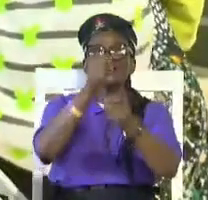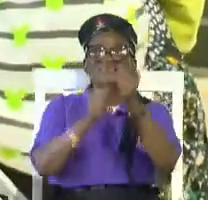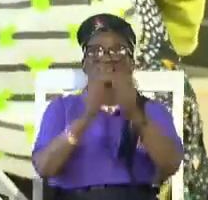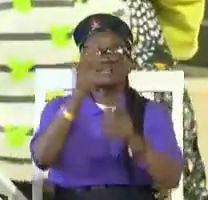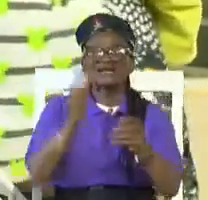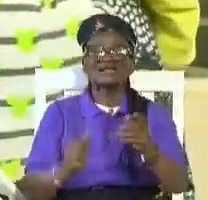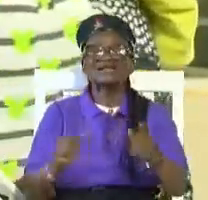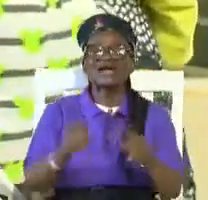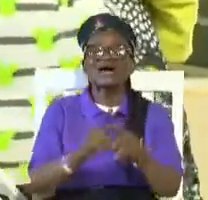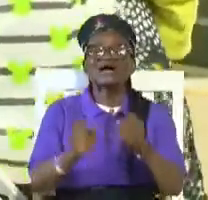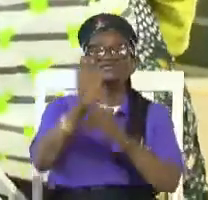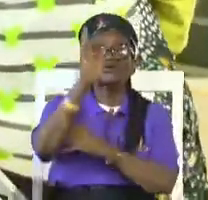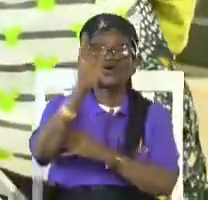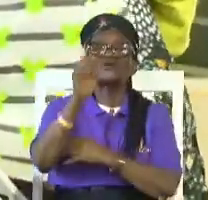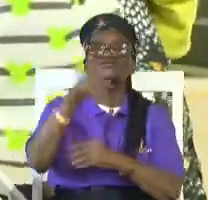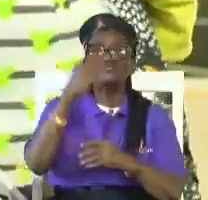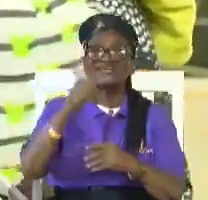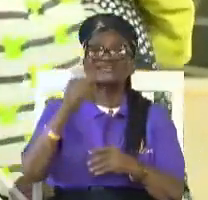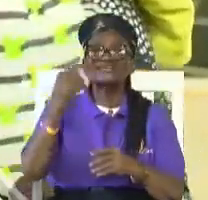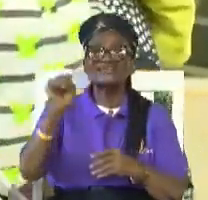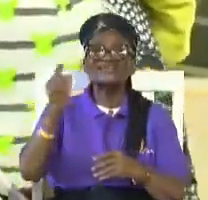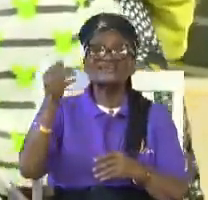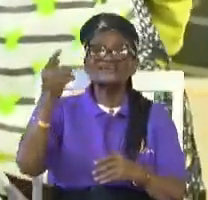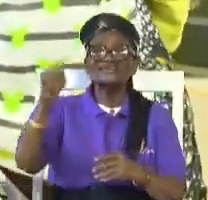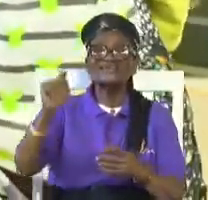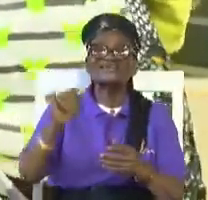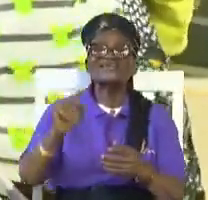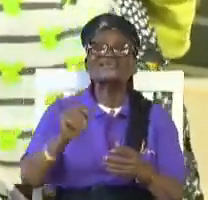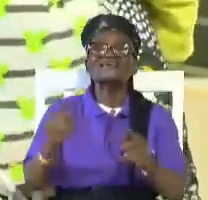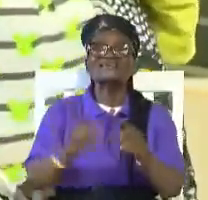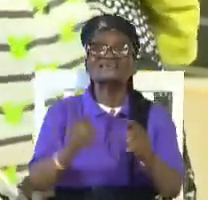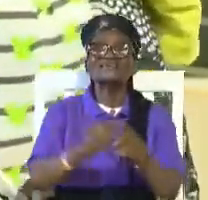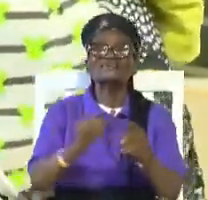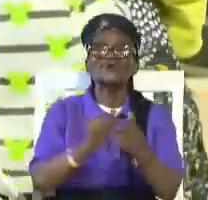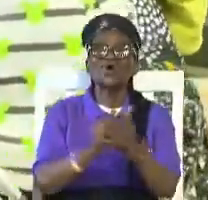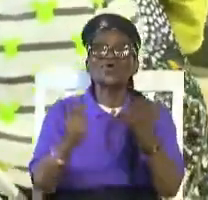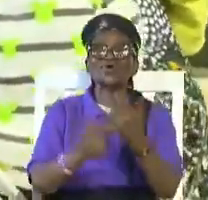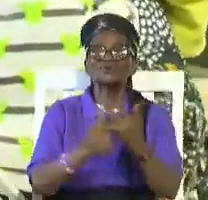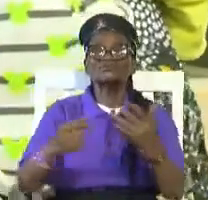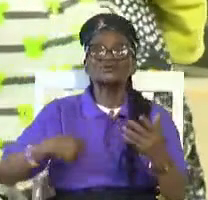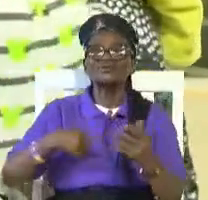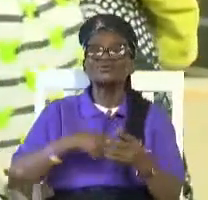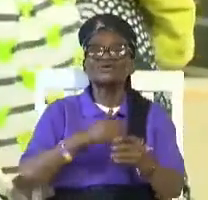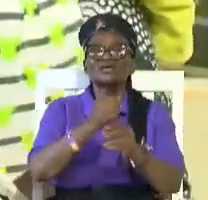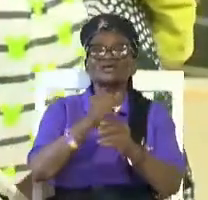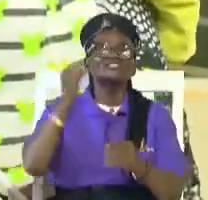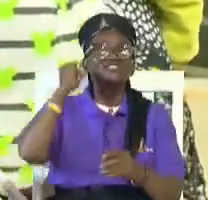got pregnant. Doctor said my wife got pregnant. In fact,